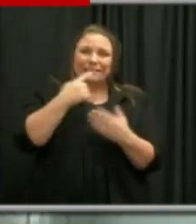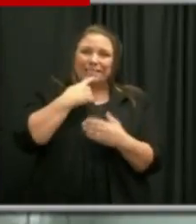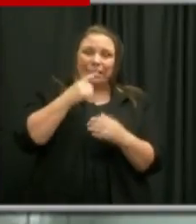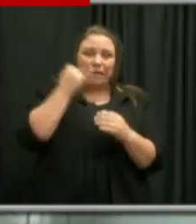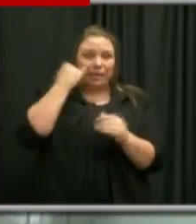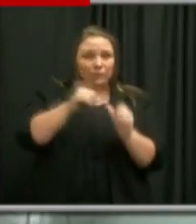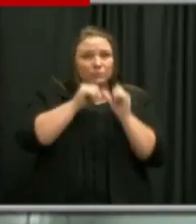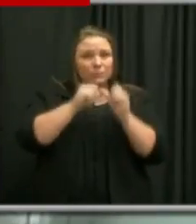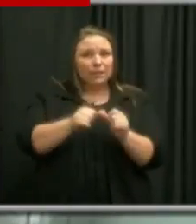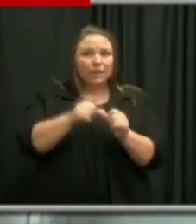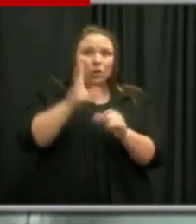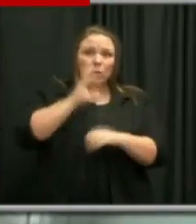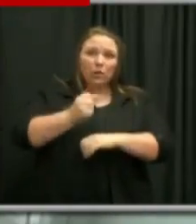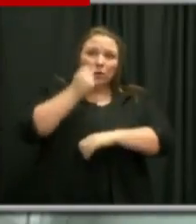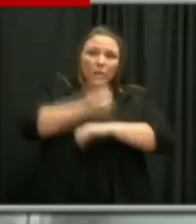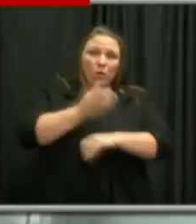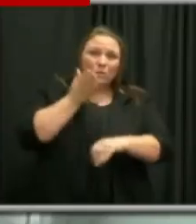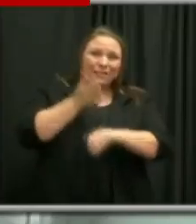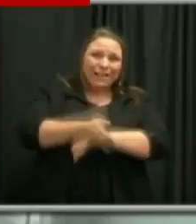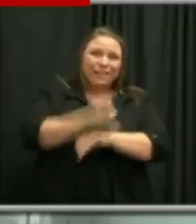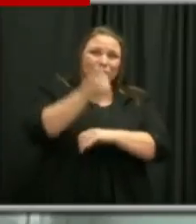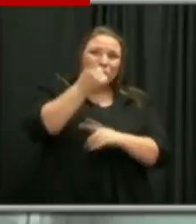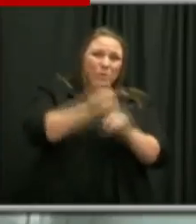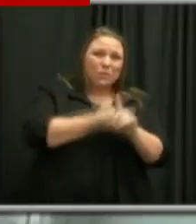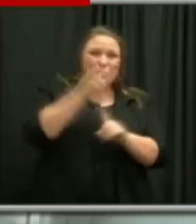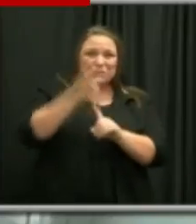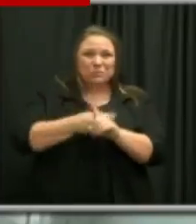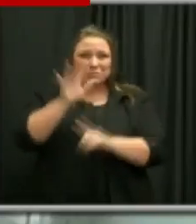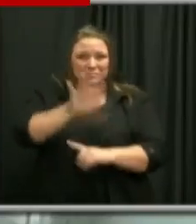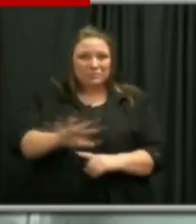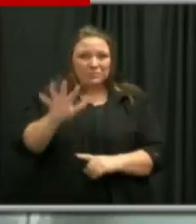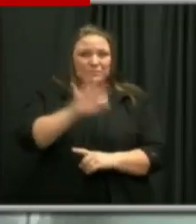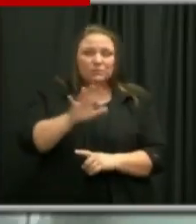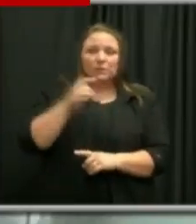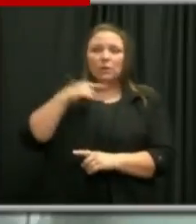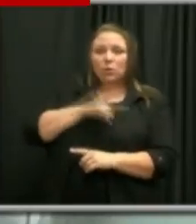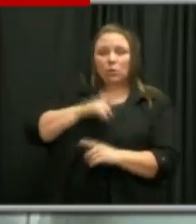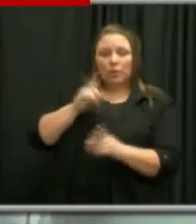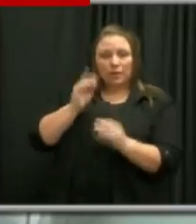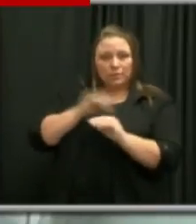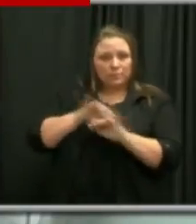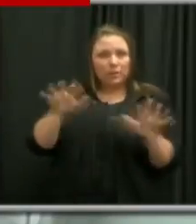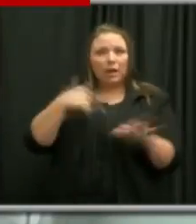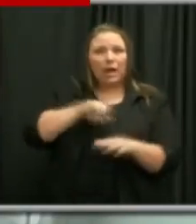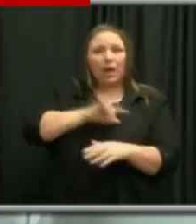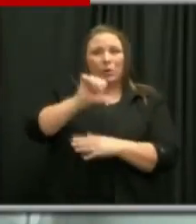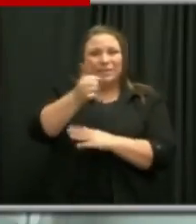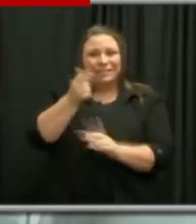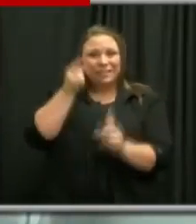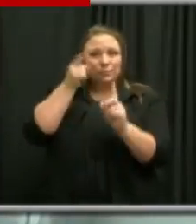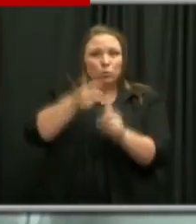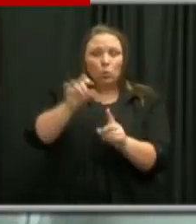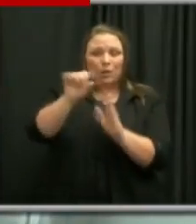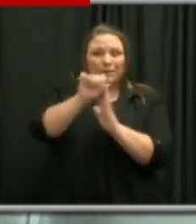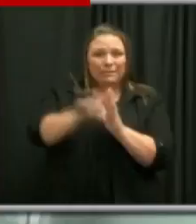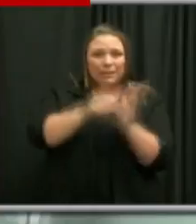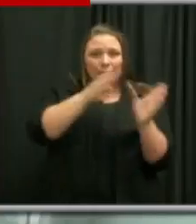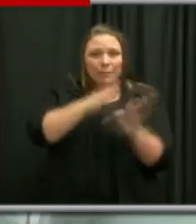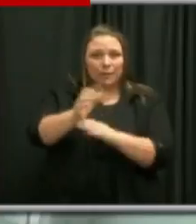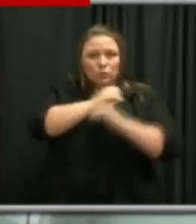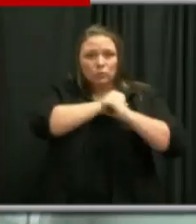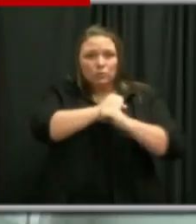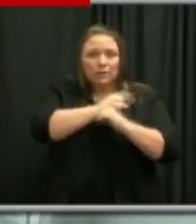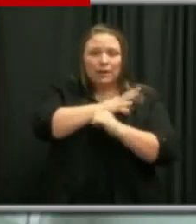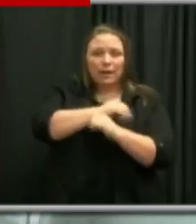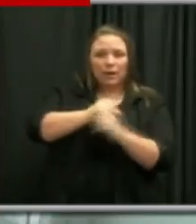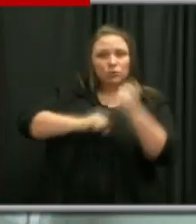conditions. On Monday, NFIB Tennessee released our 10-point state plan to protect and